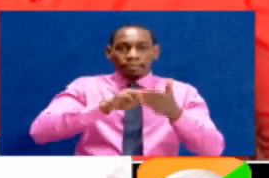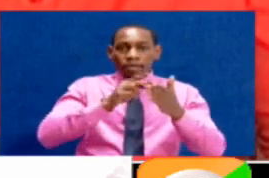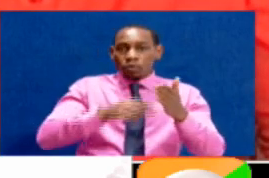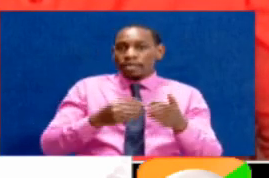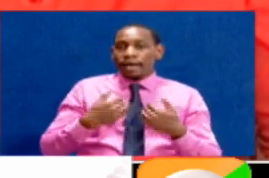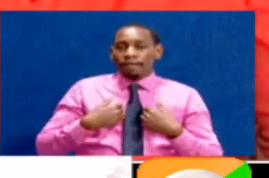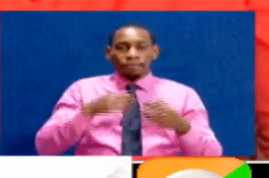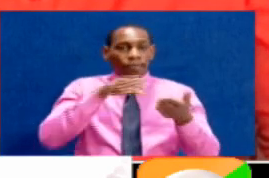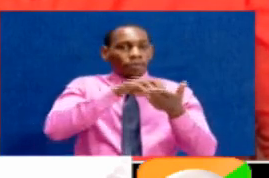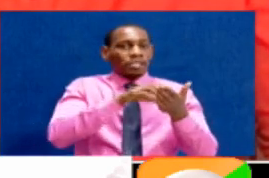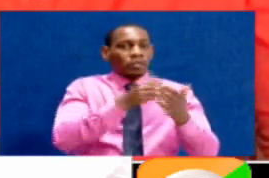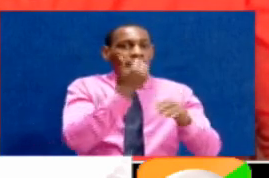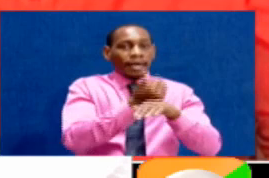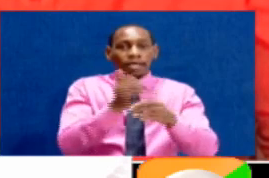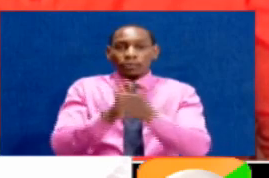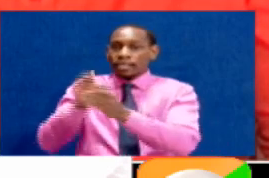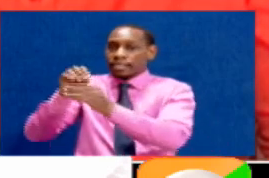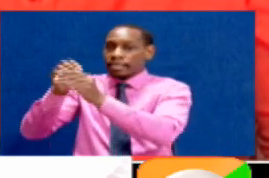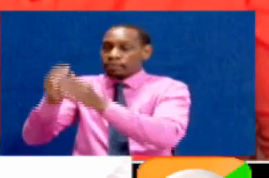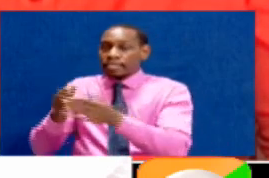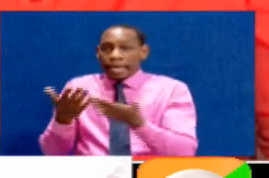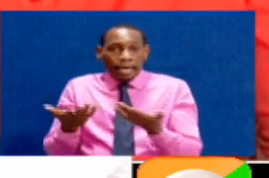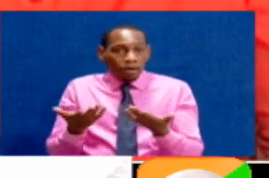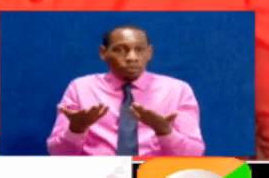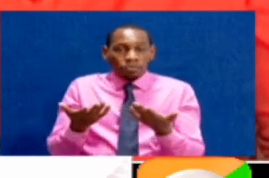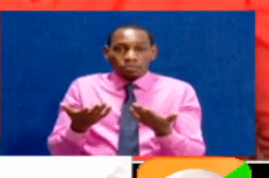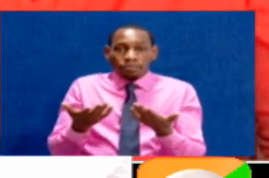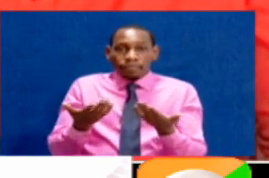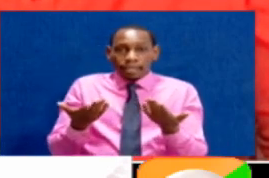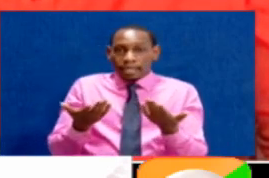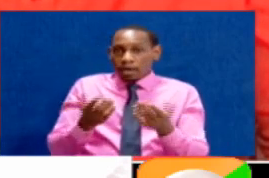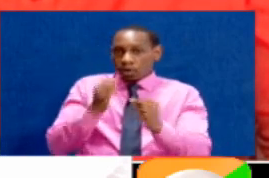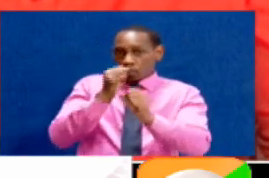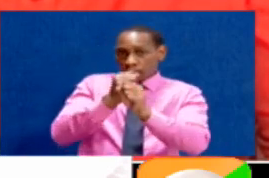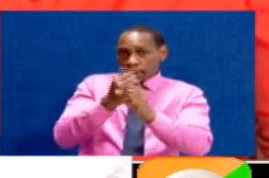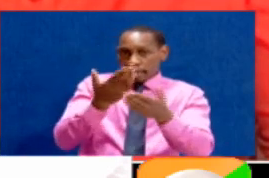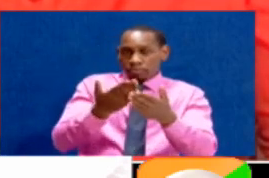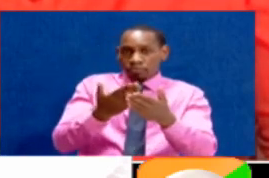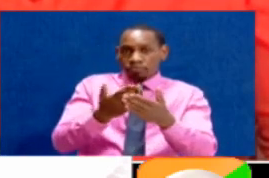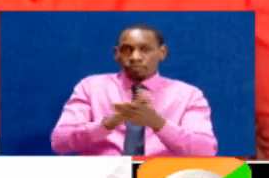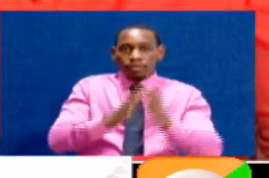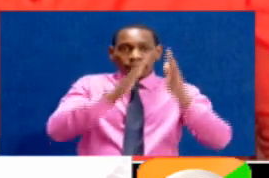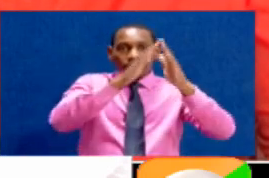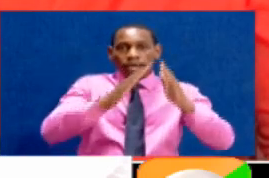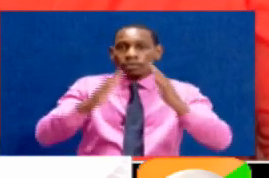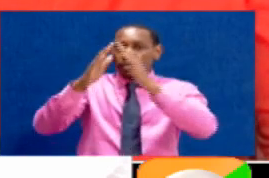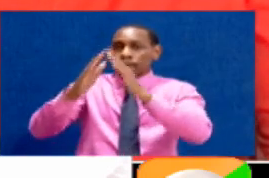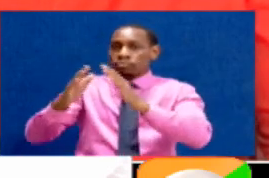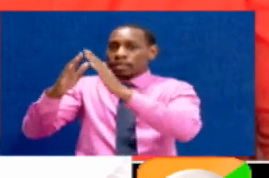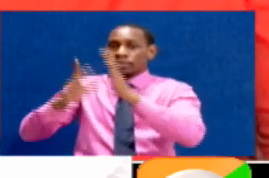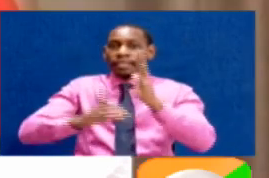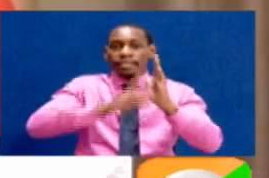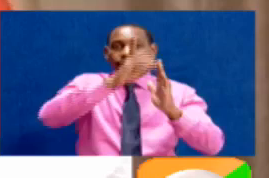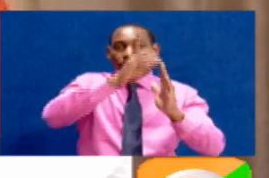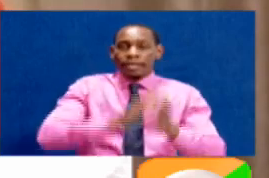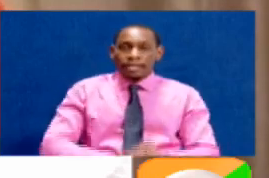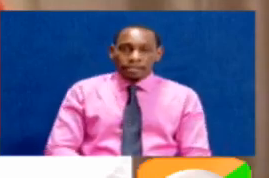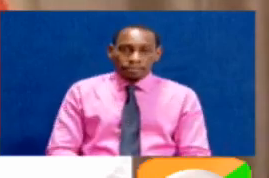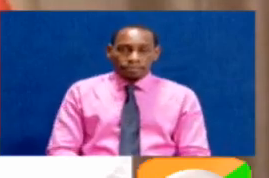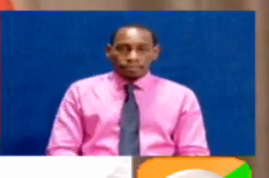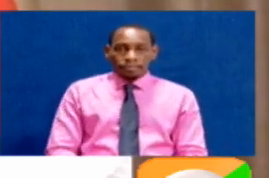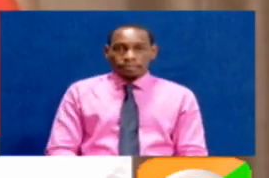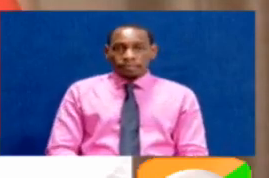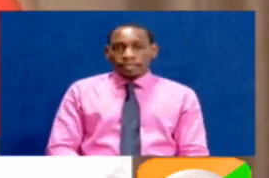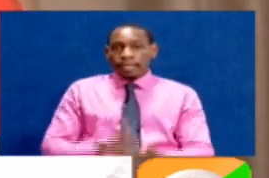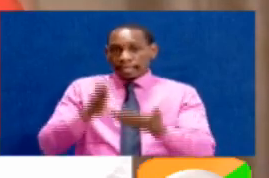them in a very bad position with investors. But how should they approach this segment of real estate? You see, this